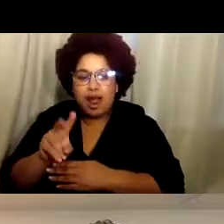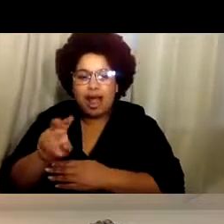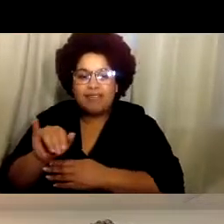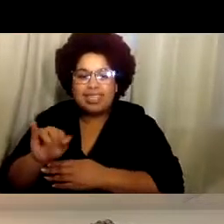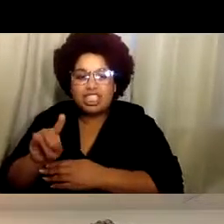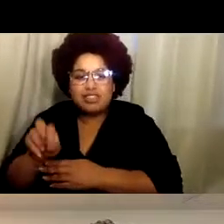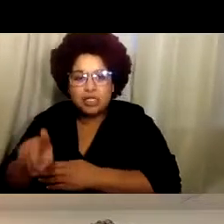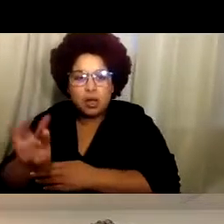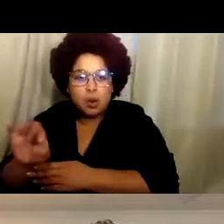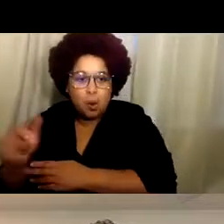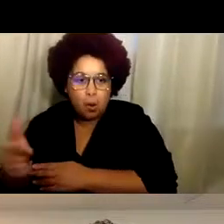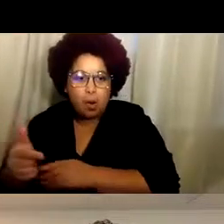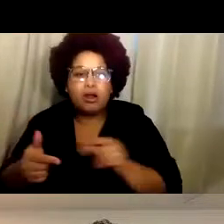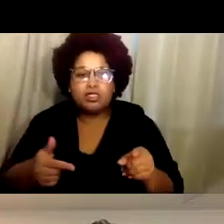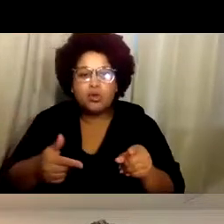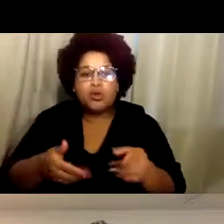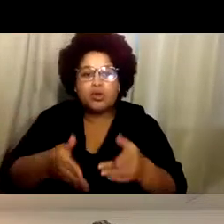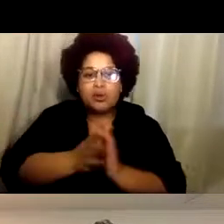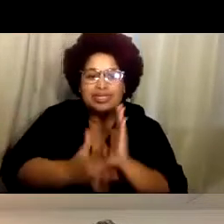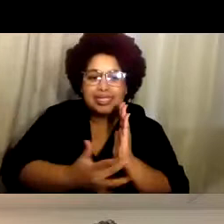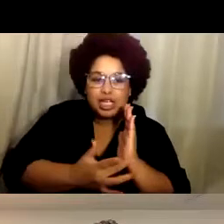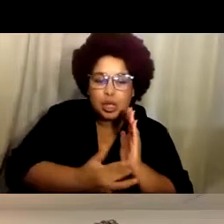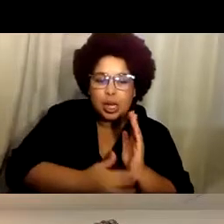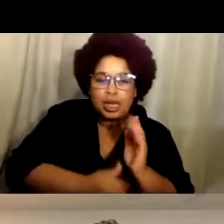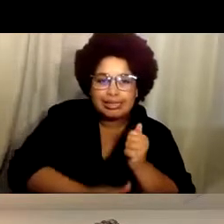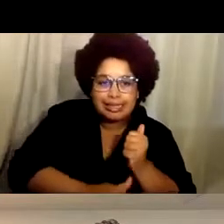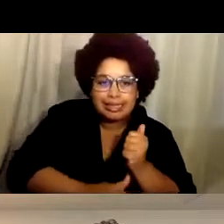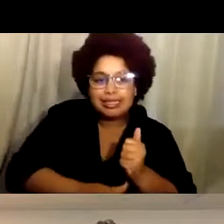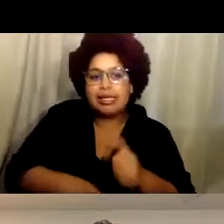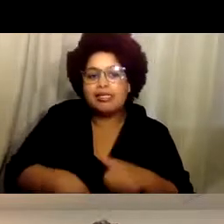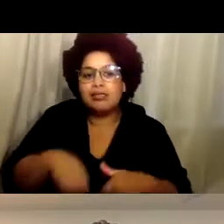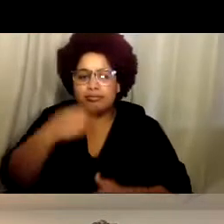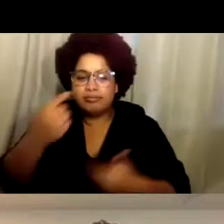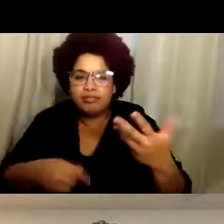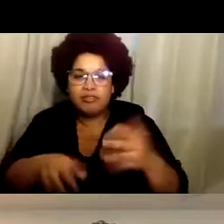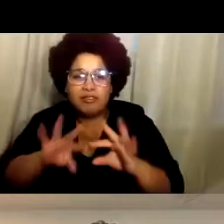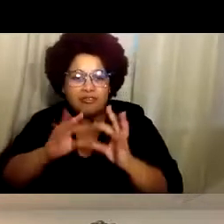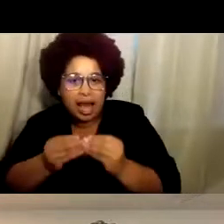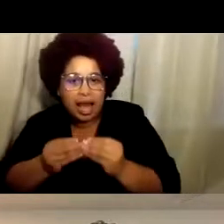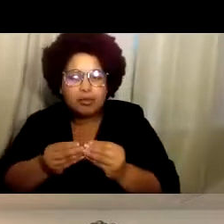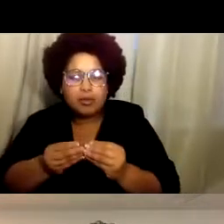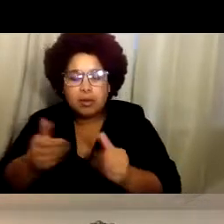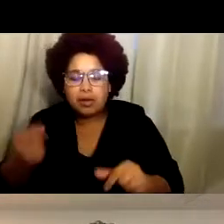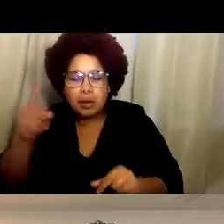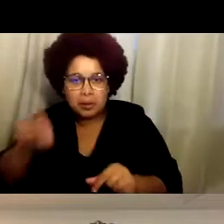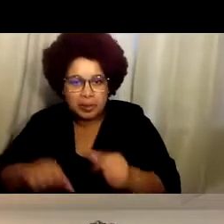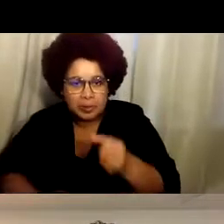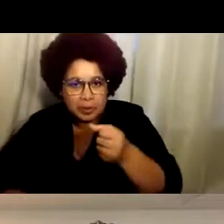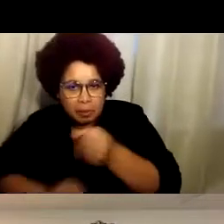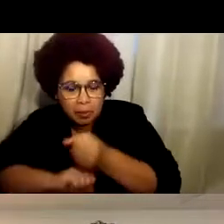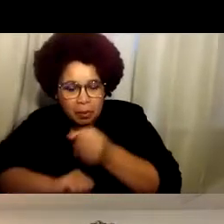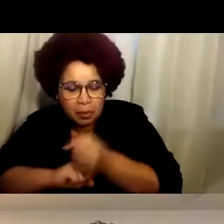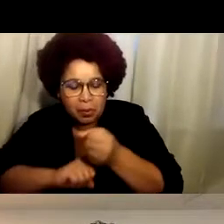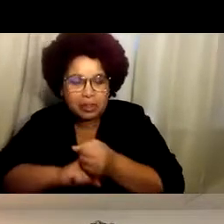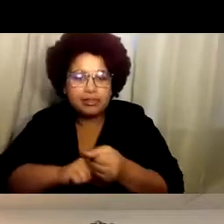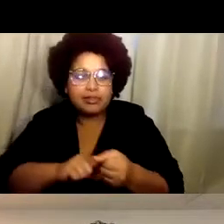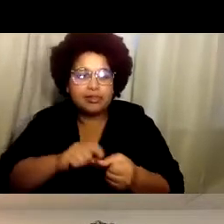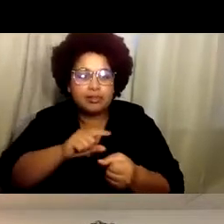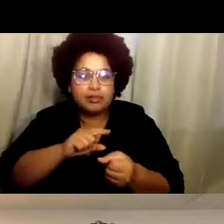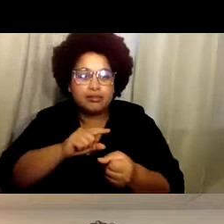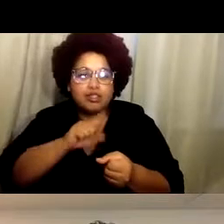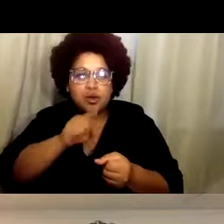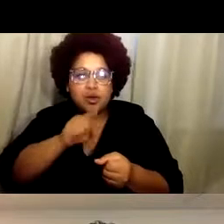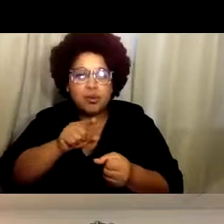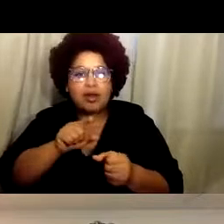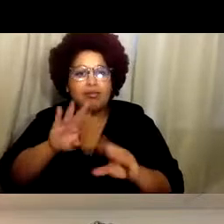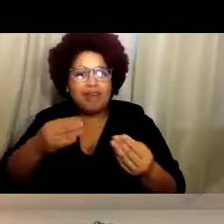on alternative services. So that's for providers, family members, whoever might need some support in making sure we're doing meaningful